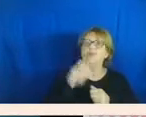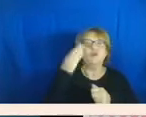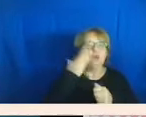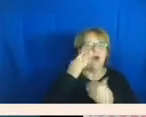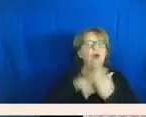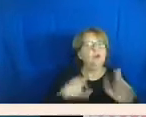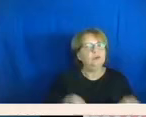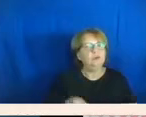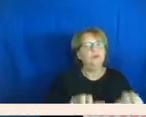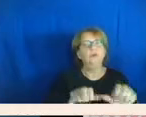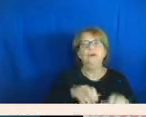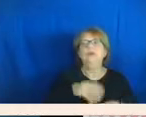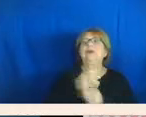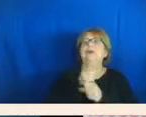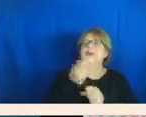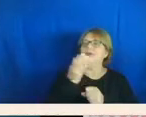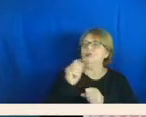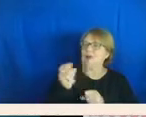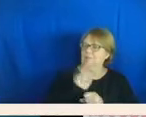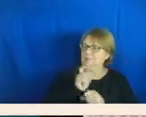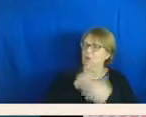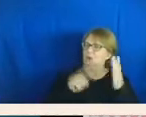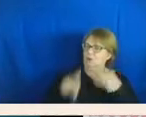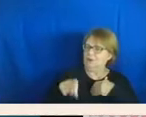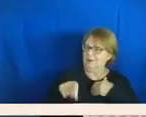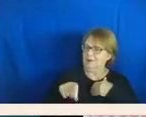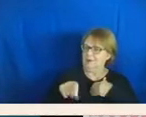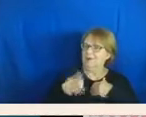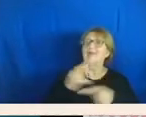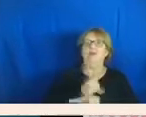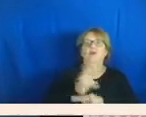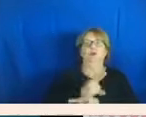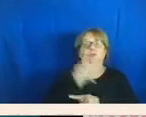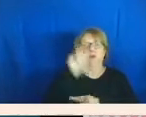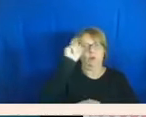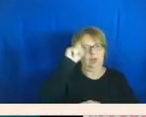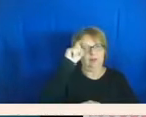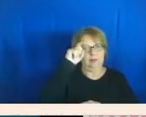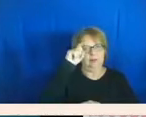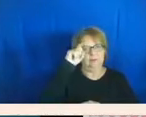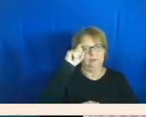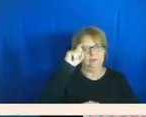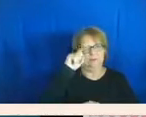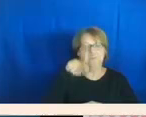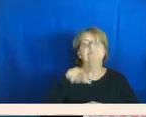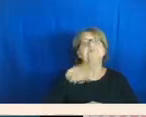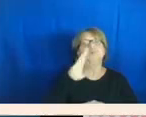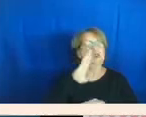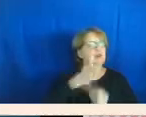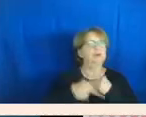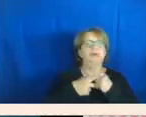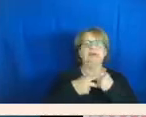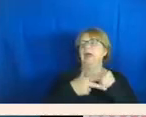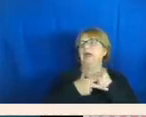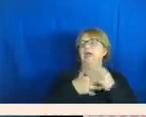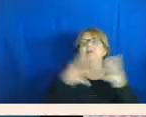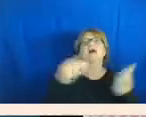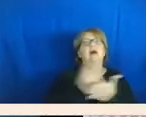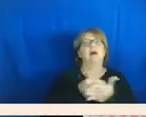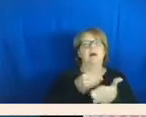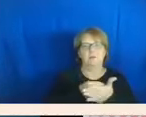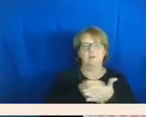credit extended to you that you need, and utilize it wisely, and you will save an enormous amount of money, as we talked about before. So